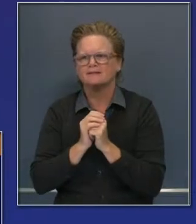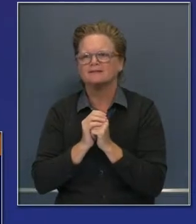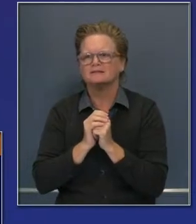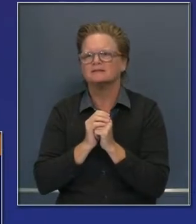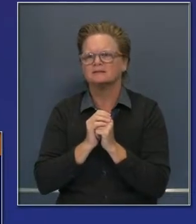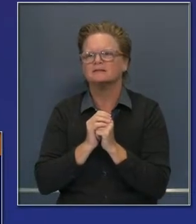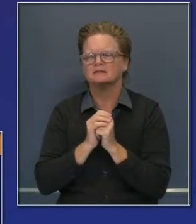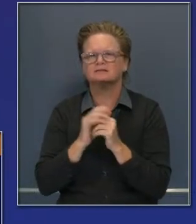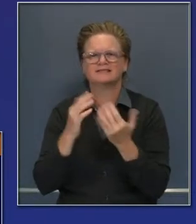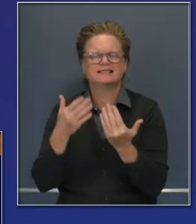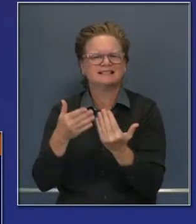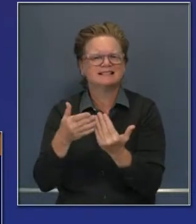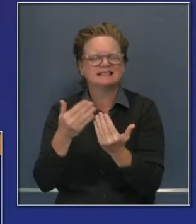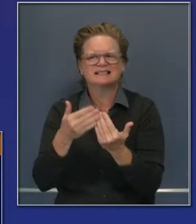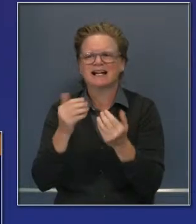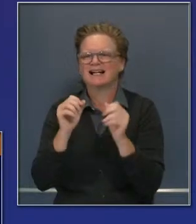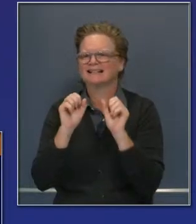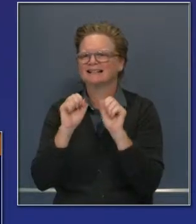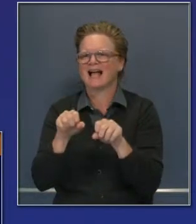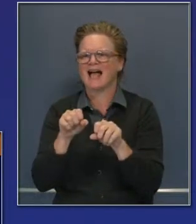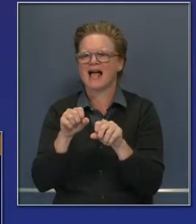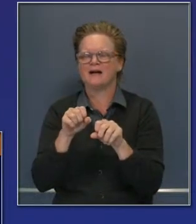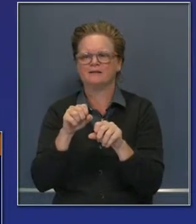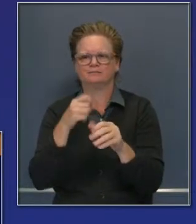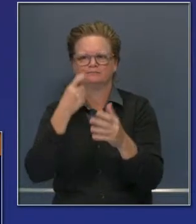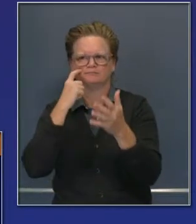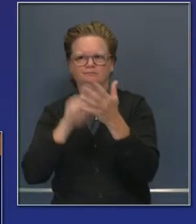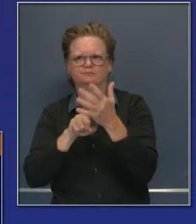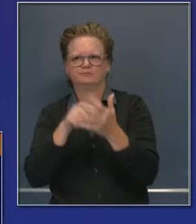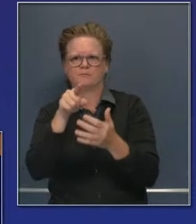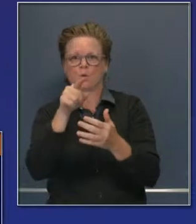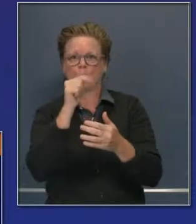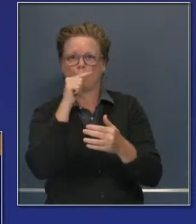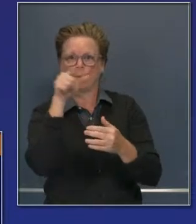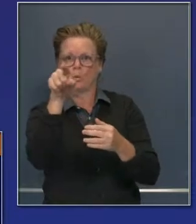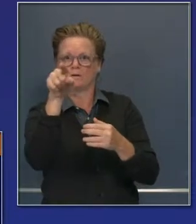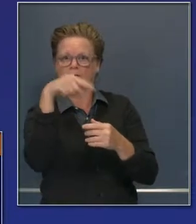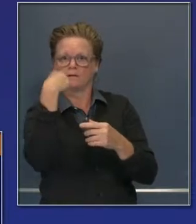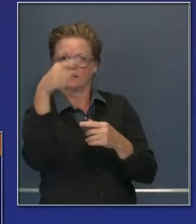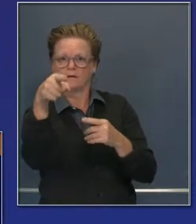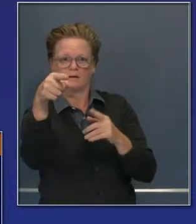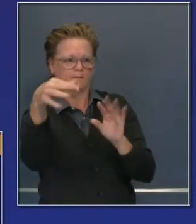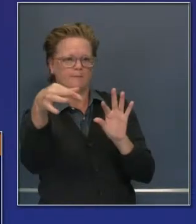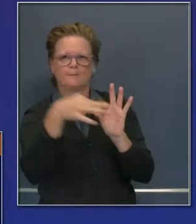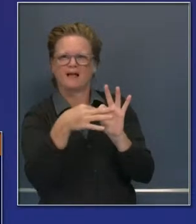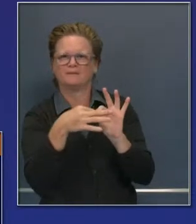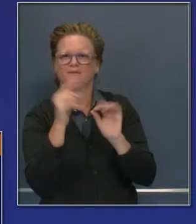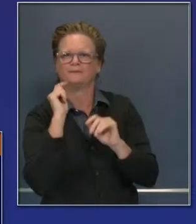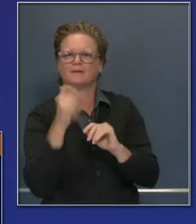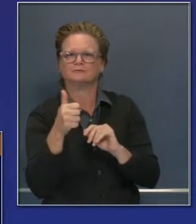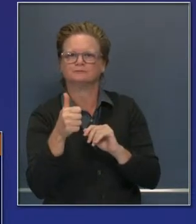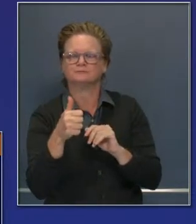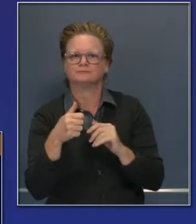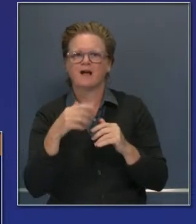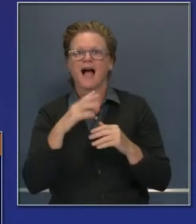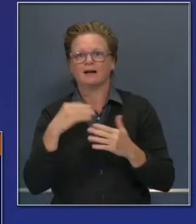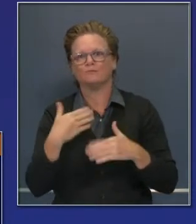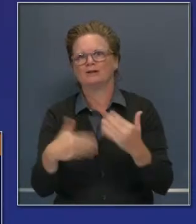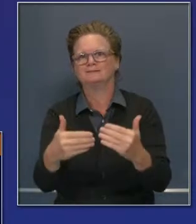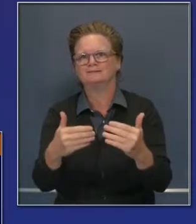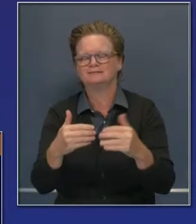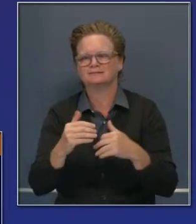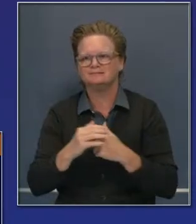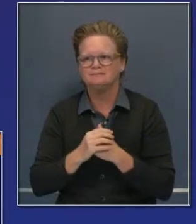additional verification in ways that we think could substantially, not exclusively, no one's naive, but substantially mitigate